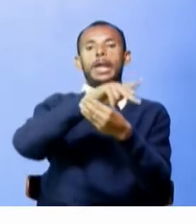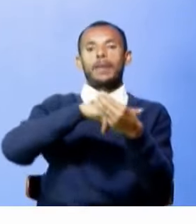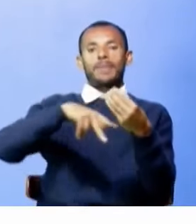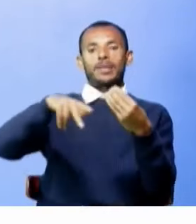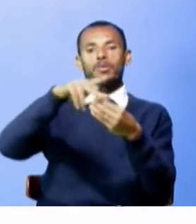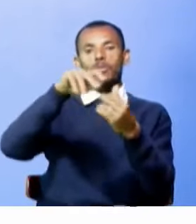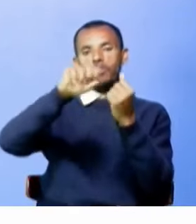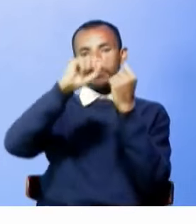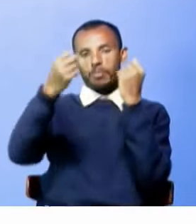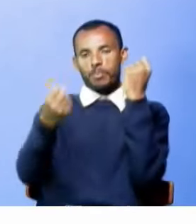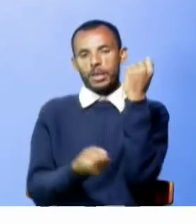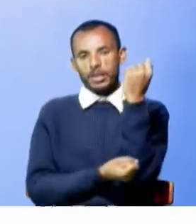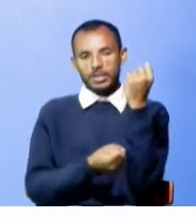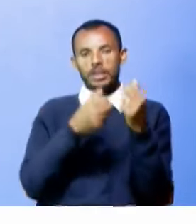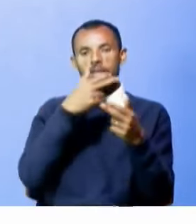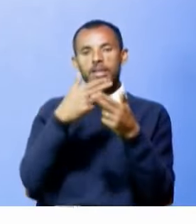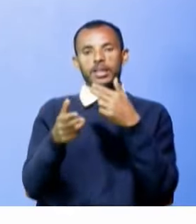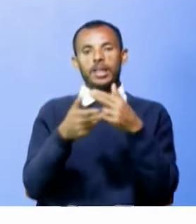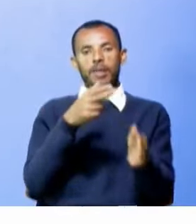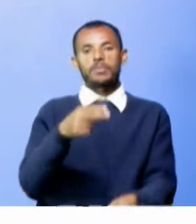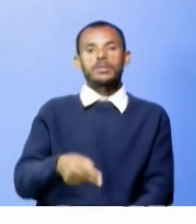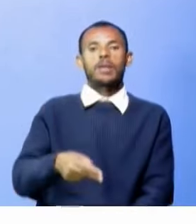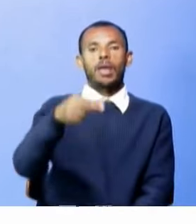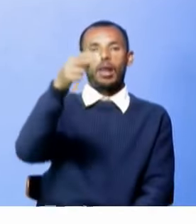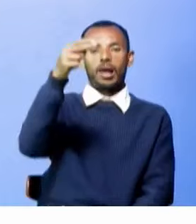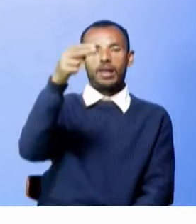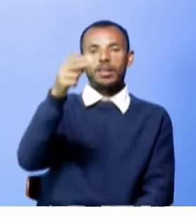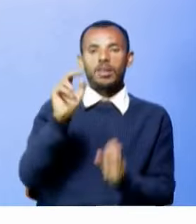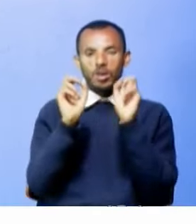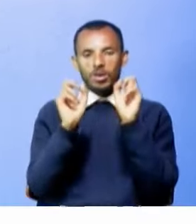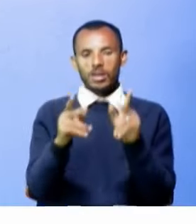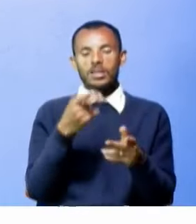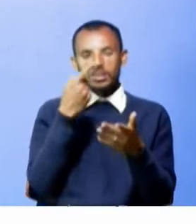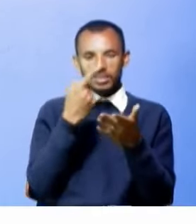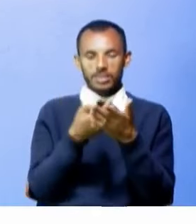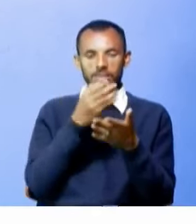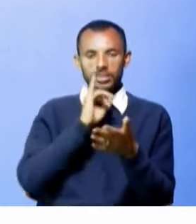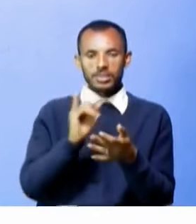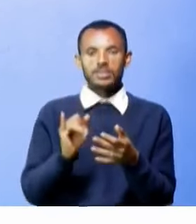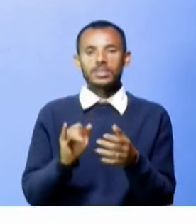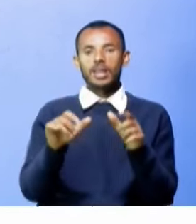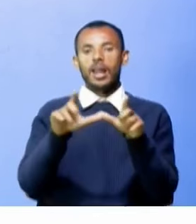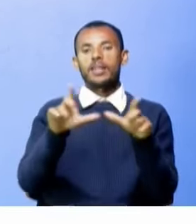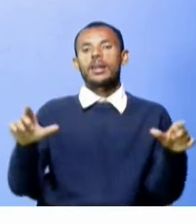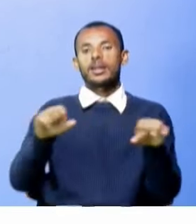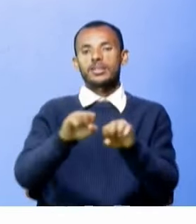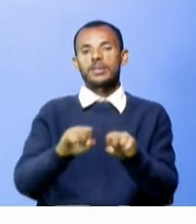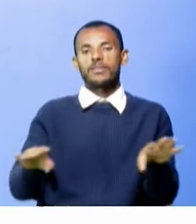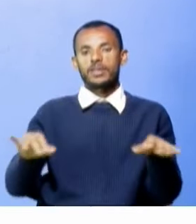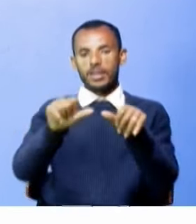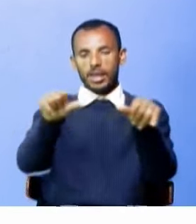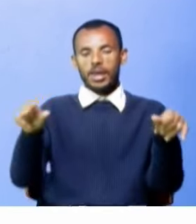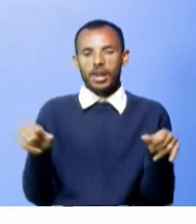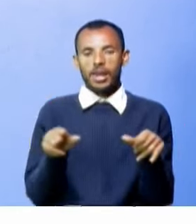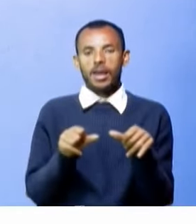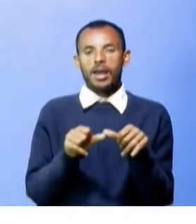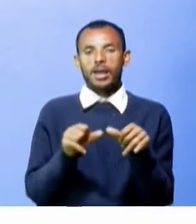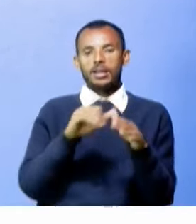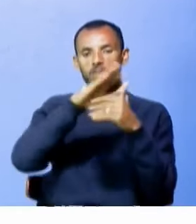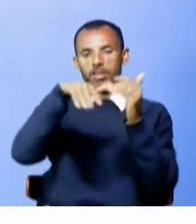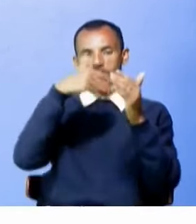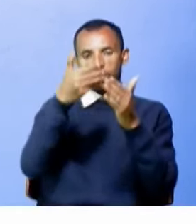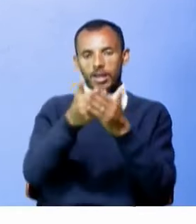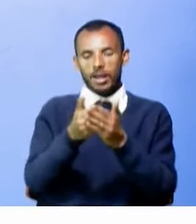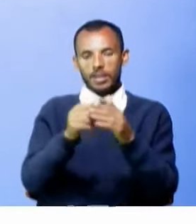base times the height. Okay, so this is the lateral surface area. The total surface area of